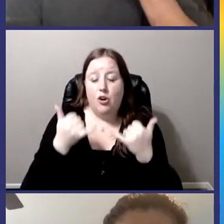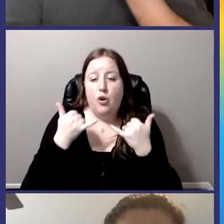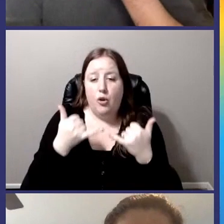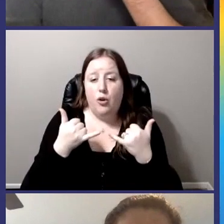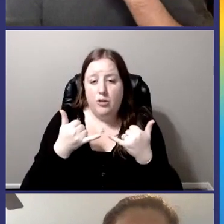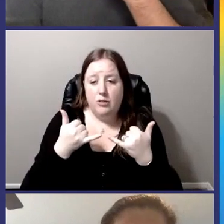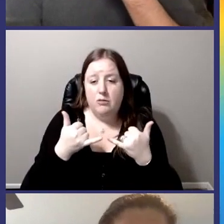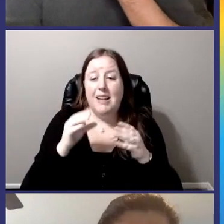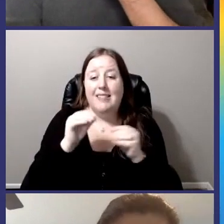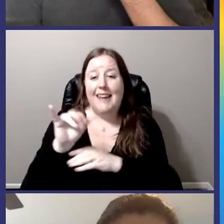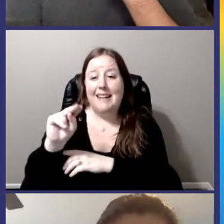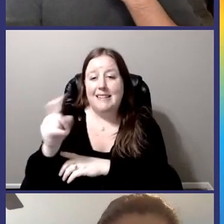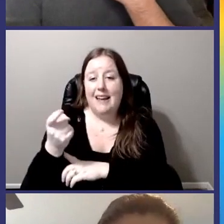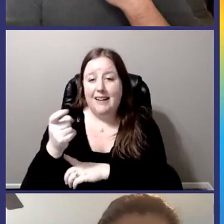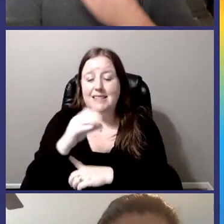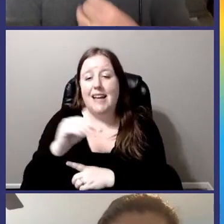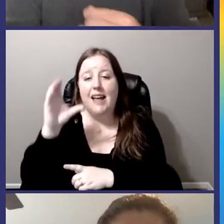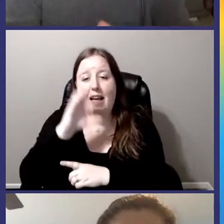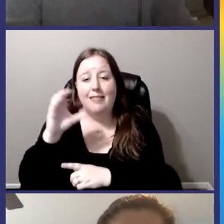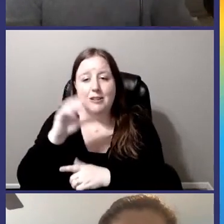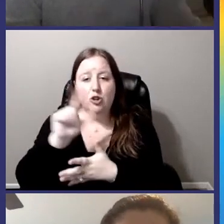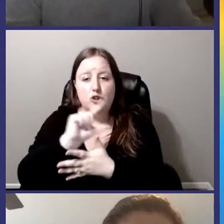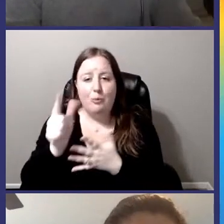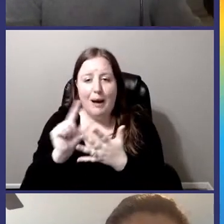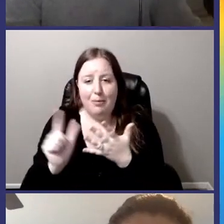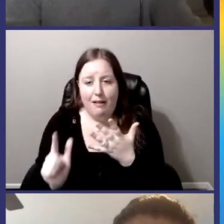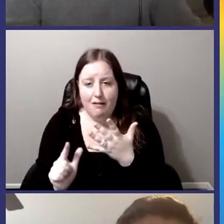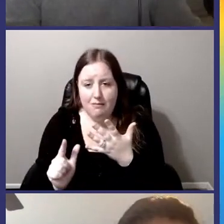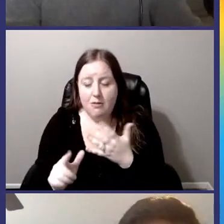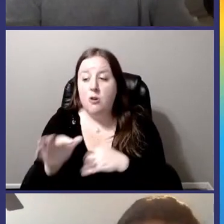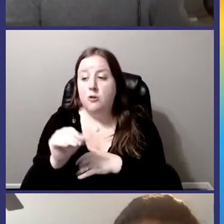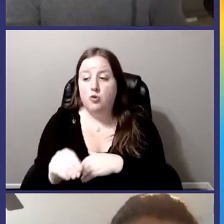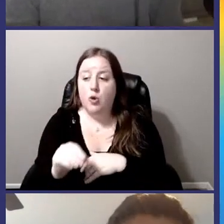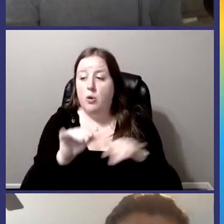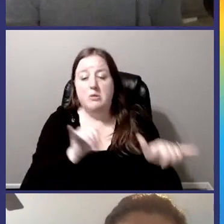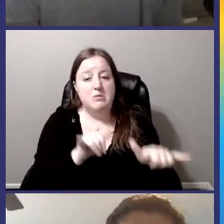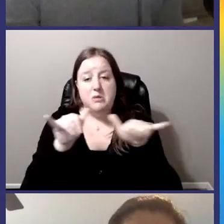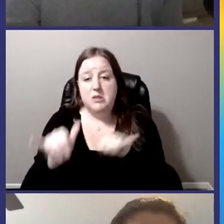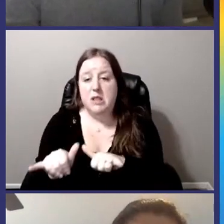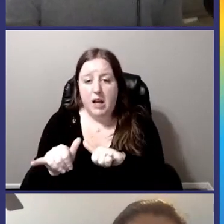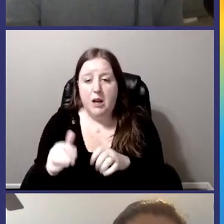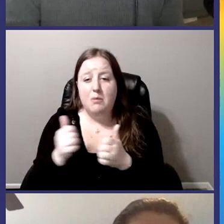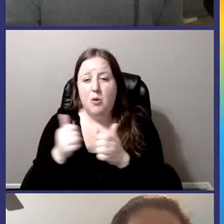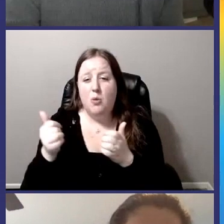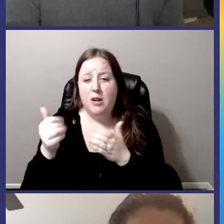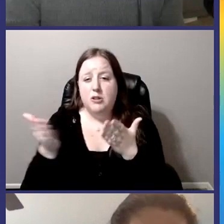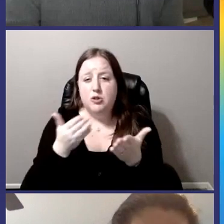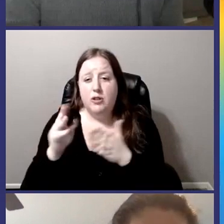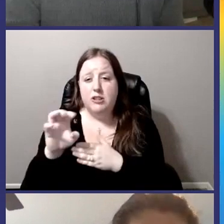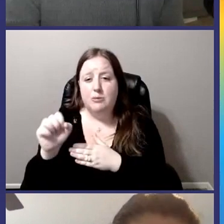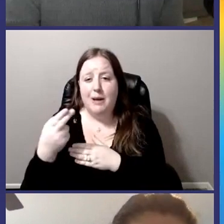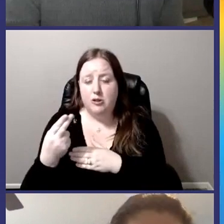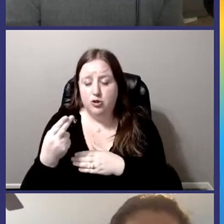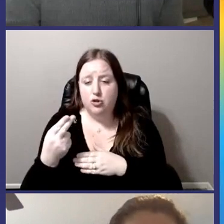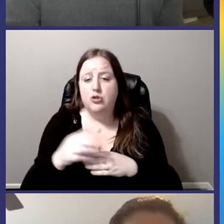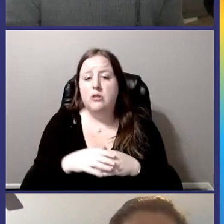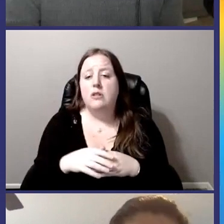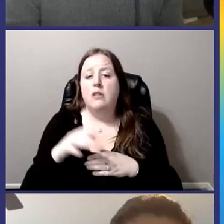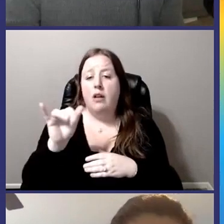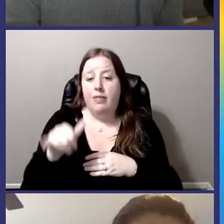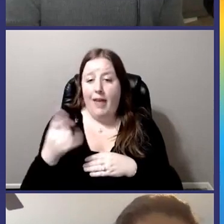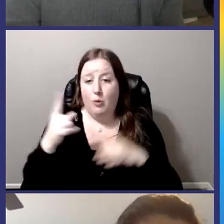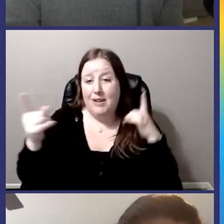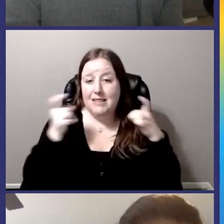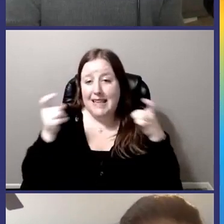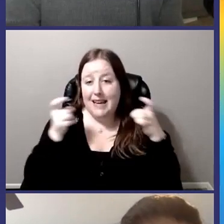in the indexing and the search pipeline. So it just like, you know, typical service mesh, it's basically, you know, that's the one that's